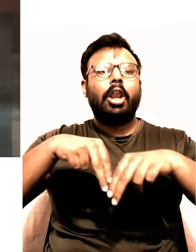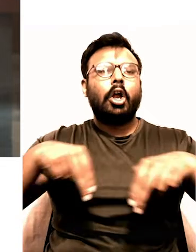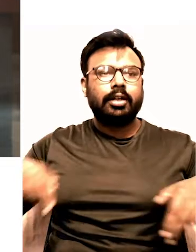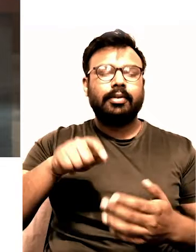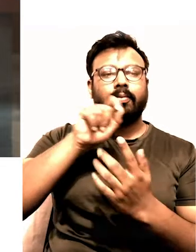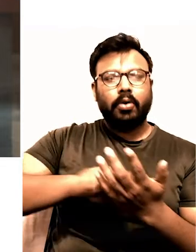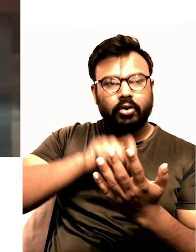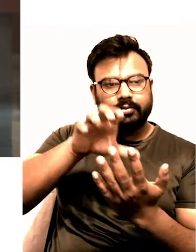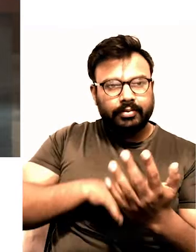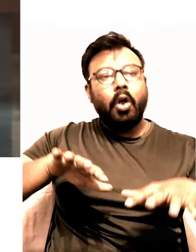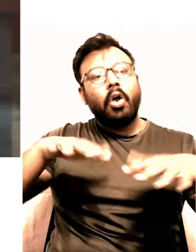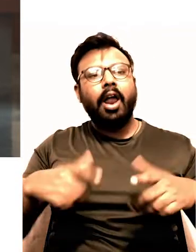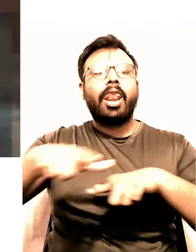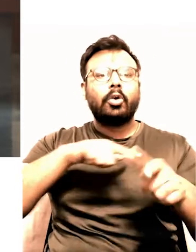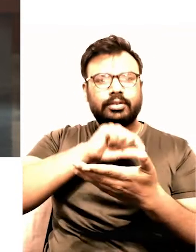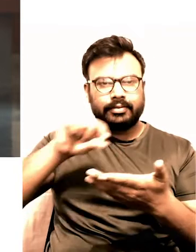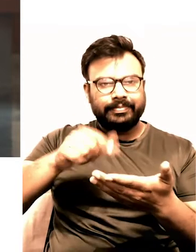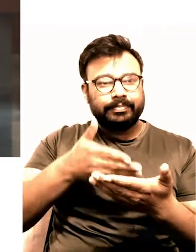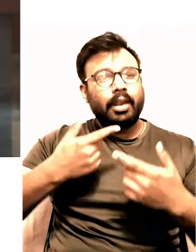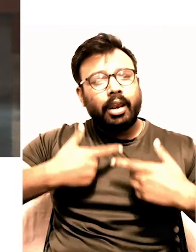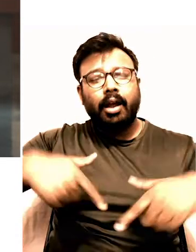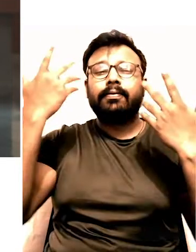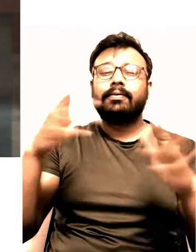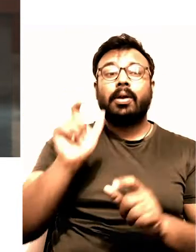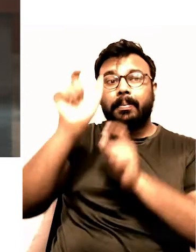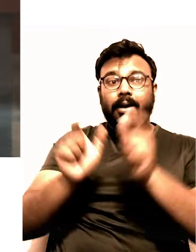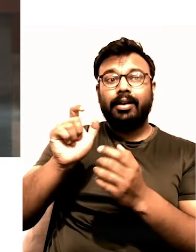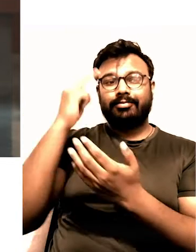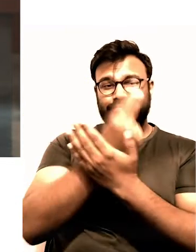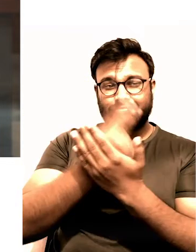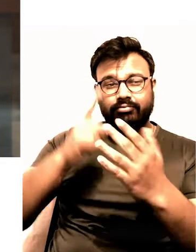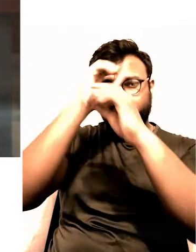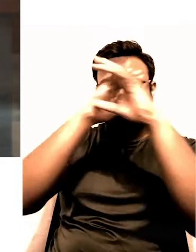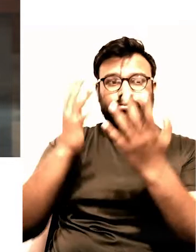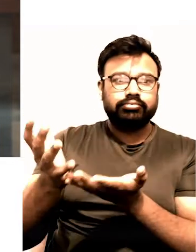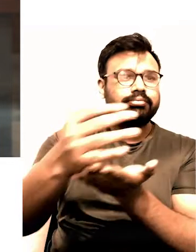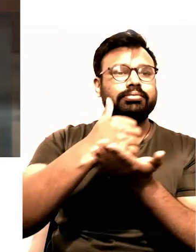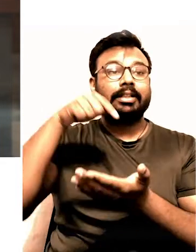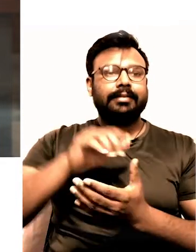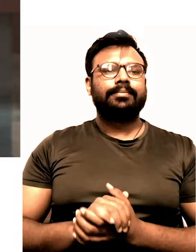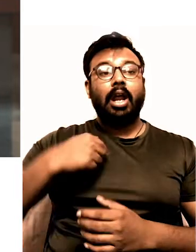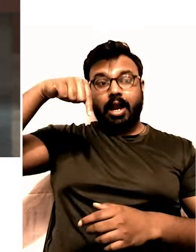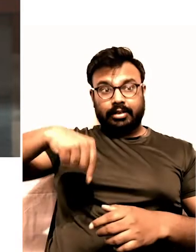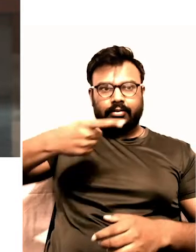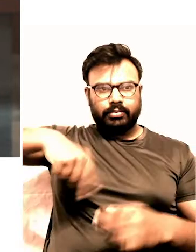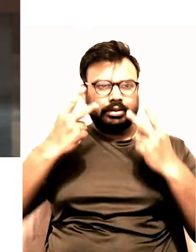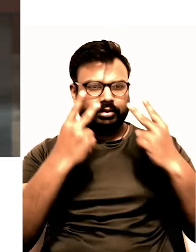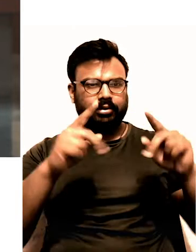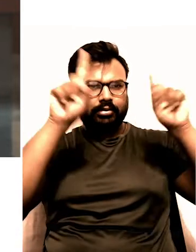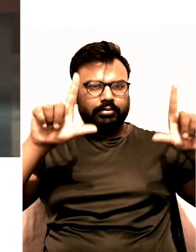folio from a set of paintings which illustrate the Chaura Panchashika, that is, the 50 love lyrics of a